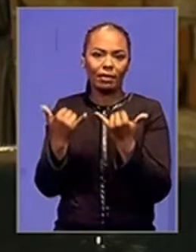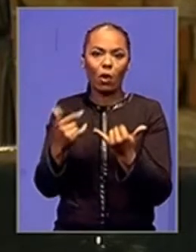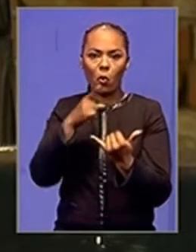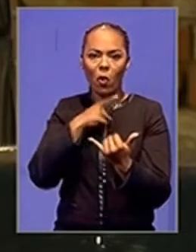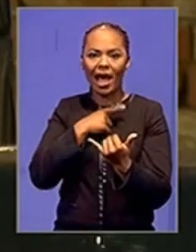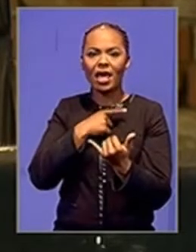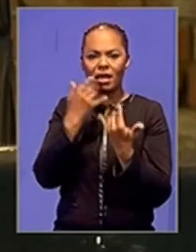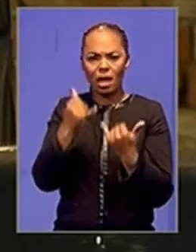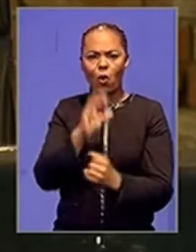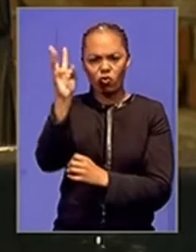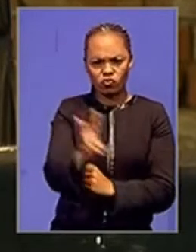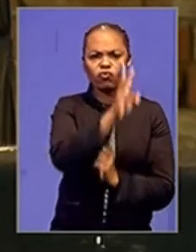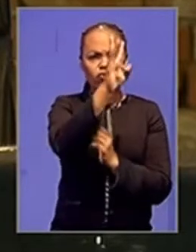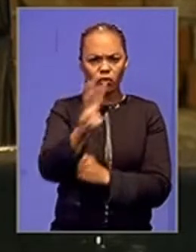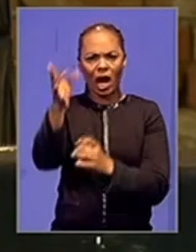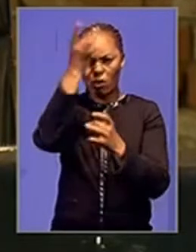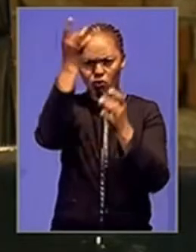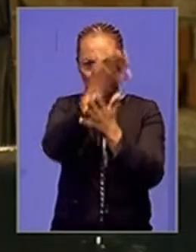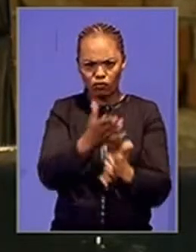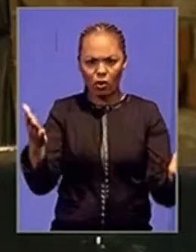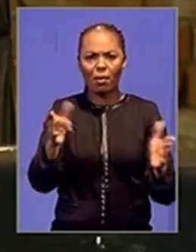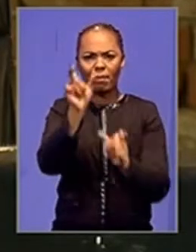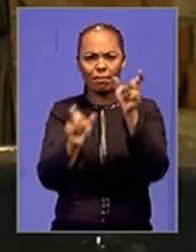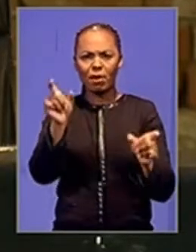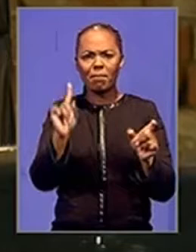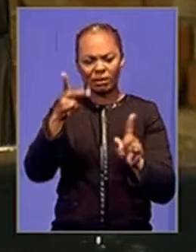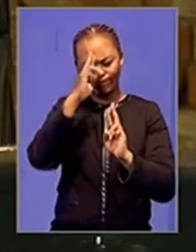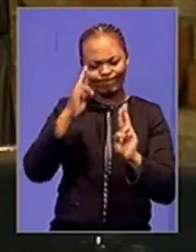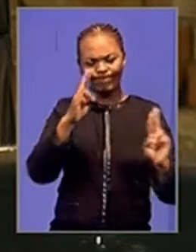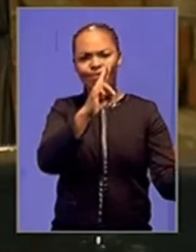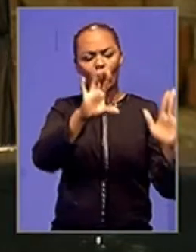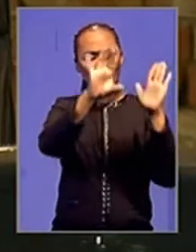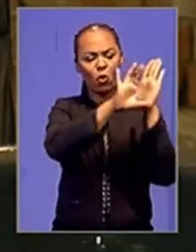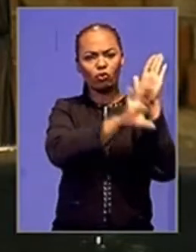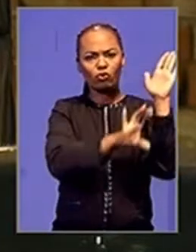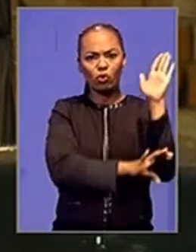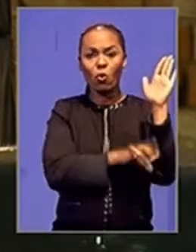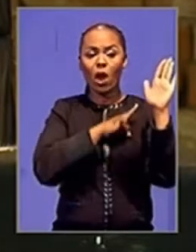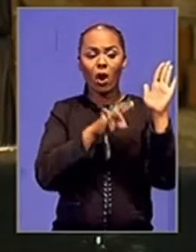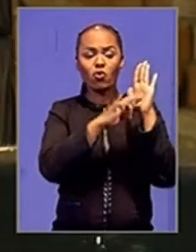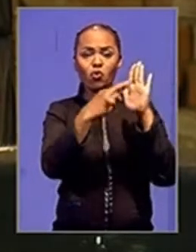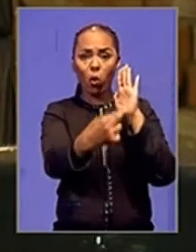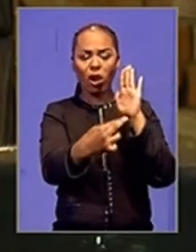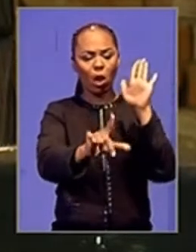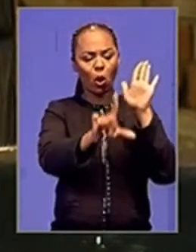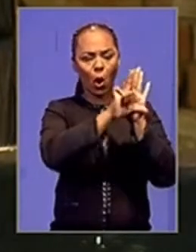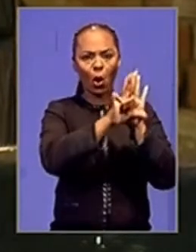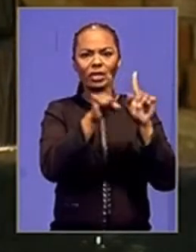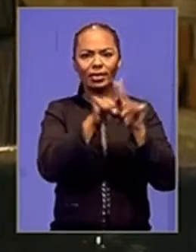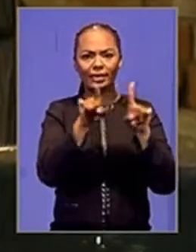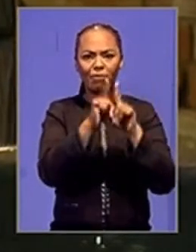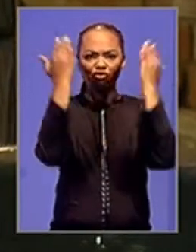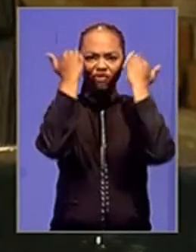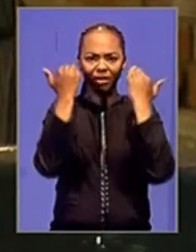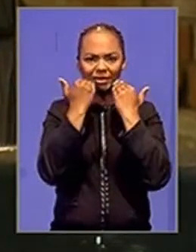message. In this, our constitutional dispensation, the rule of law and the administration of